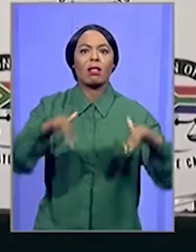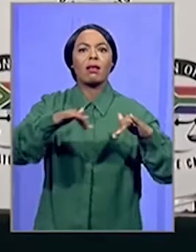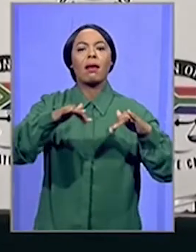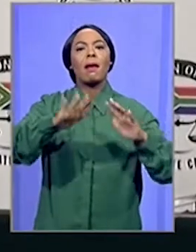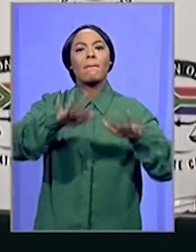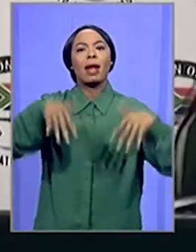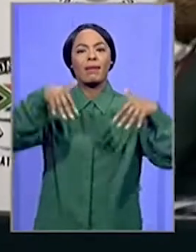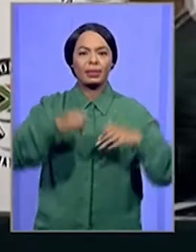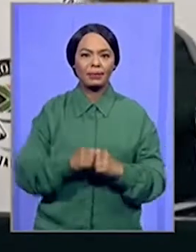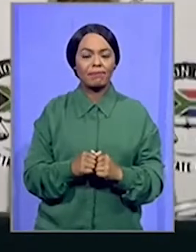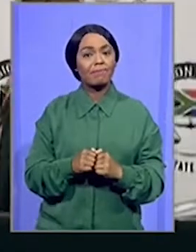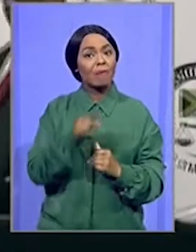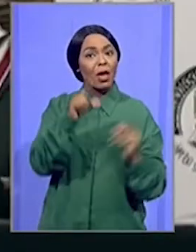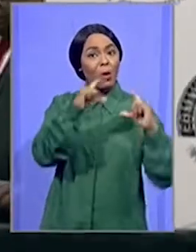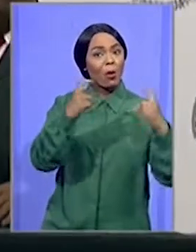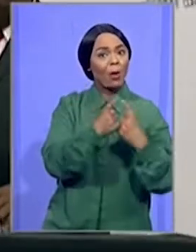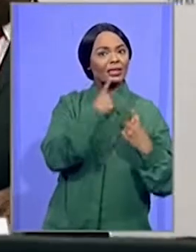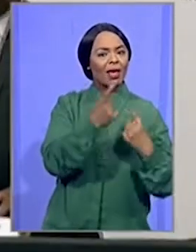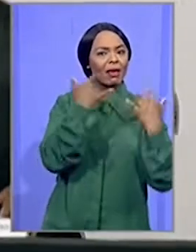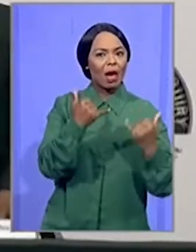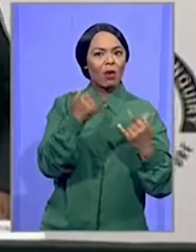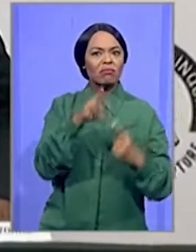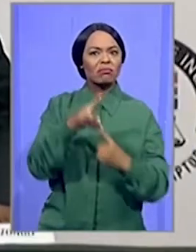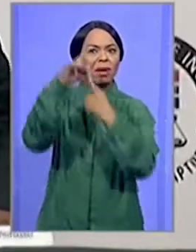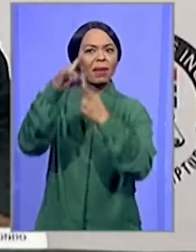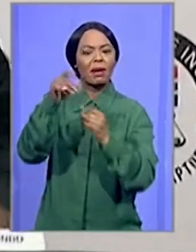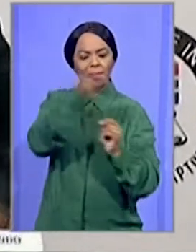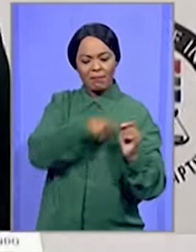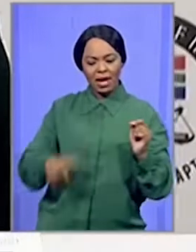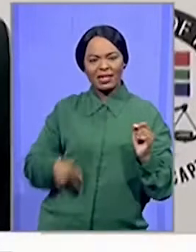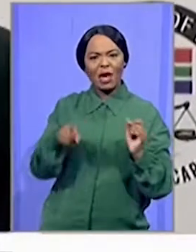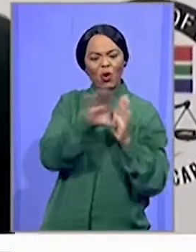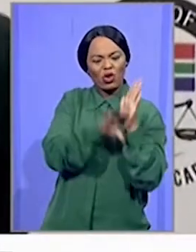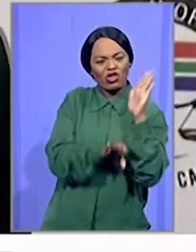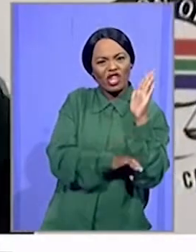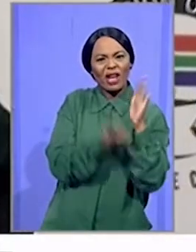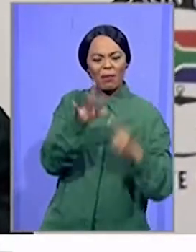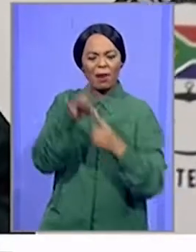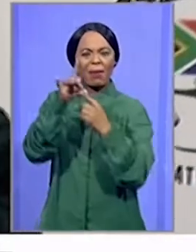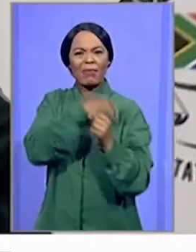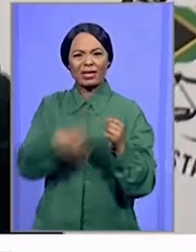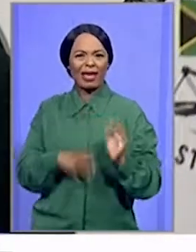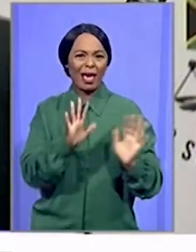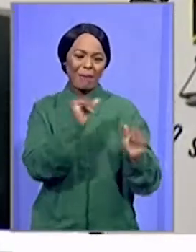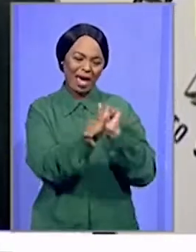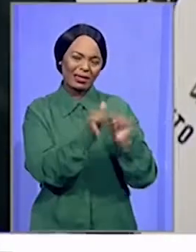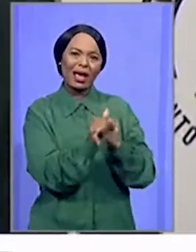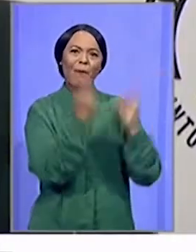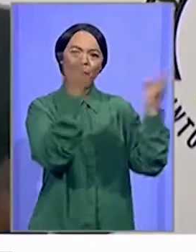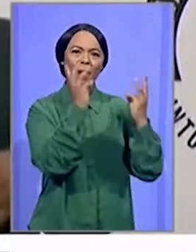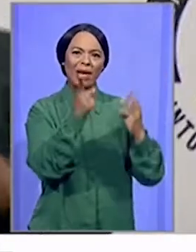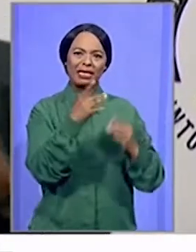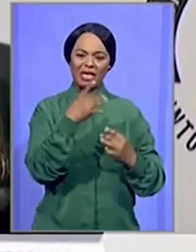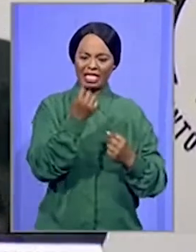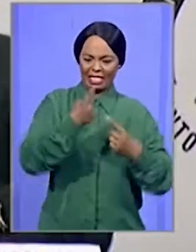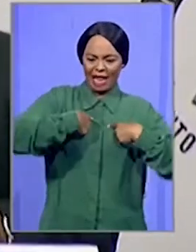Ka go le lengwe Khomisene e direla gore melao ya go kgetha mopresidente wa naga e fetolwe go kgontša setšhaba go kgetha mopresidente ka